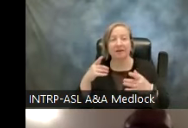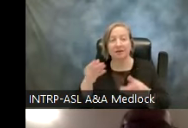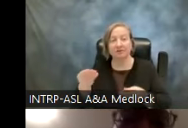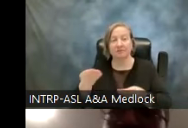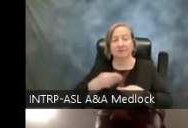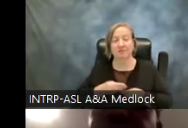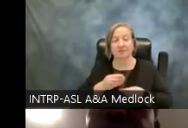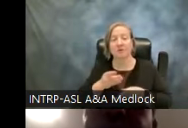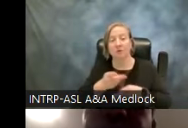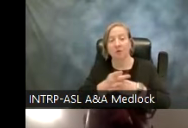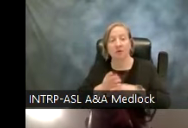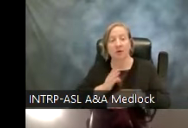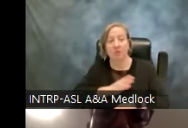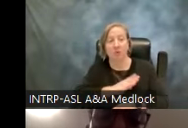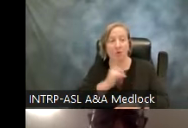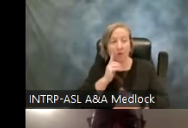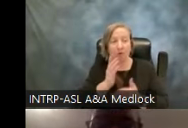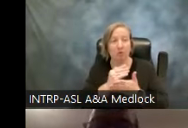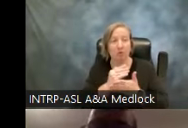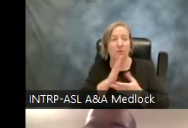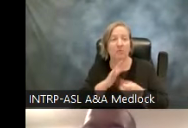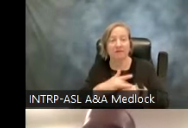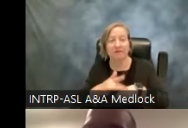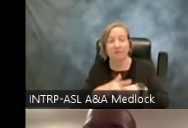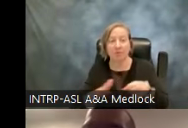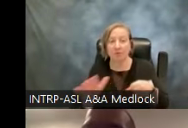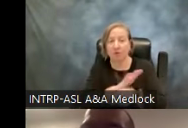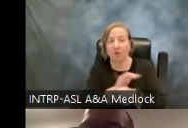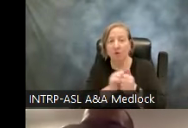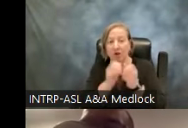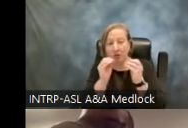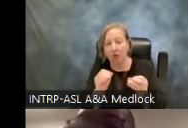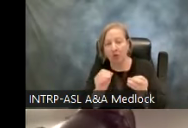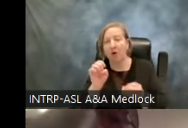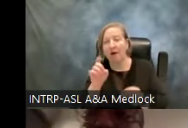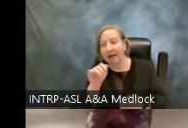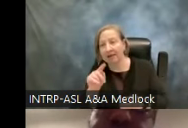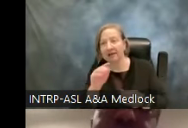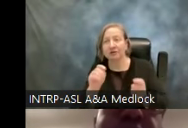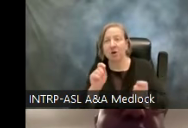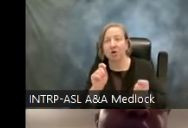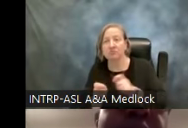review shall be available in full without any editing or tampering.